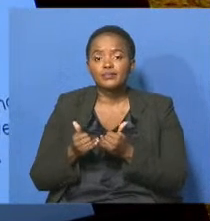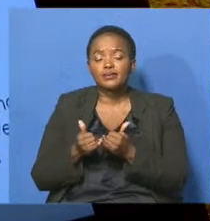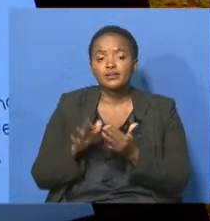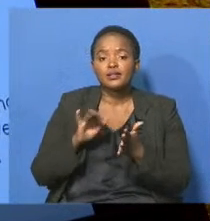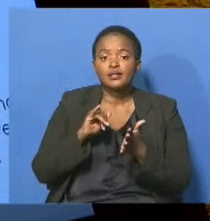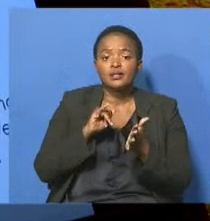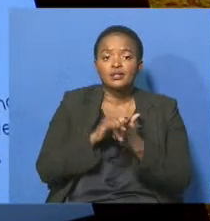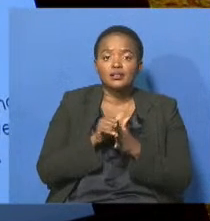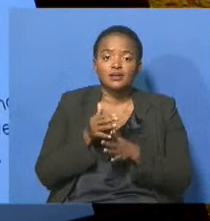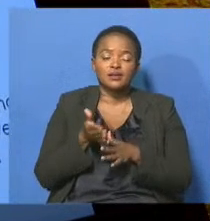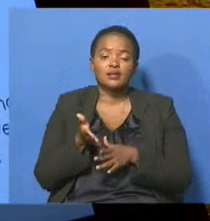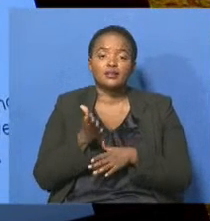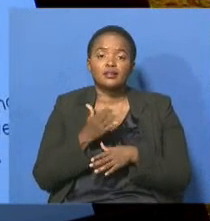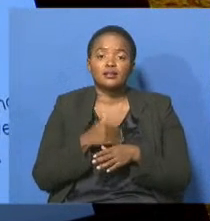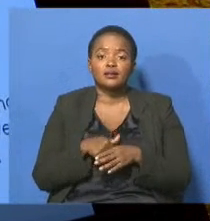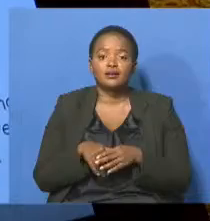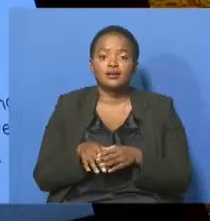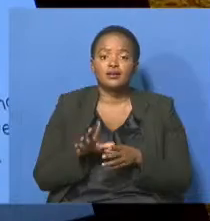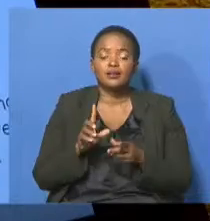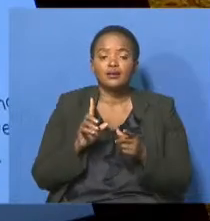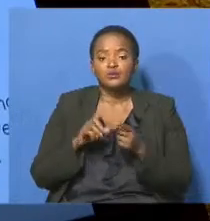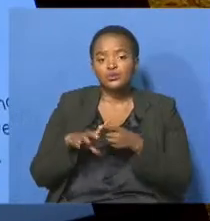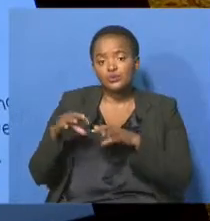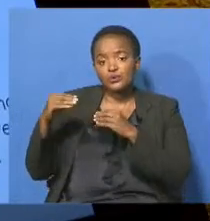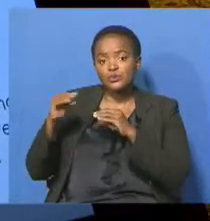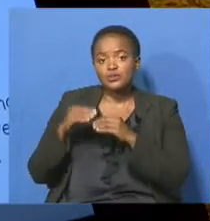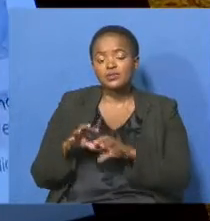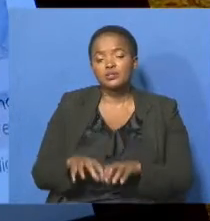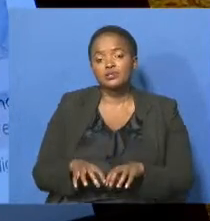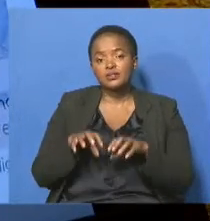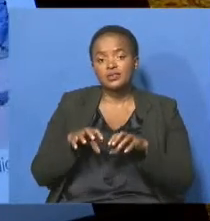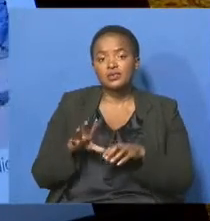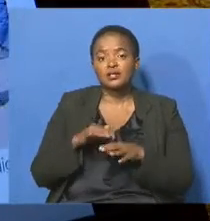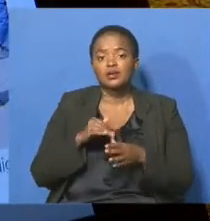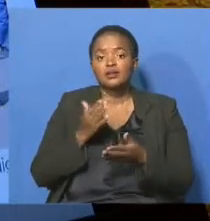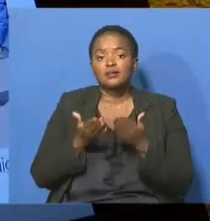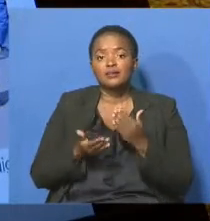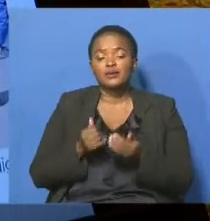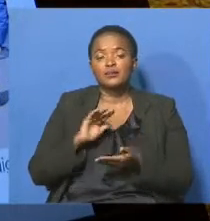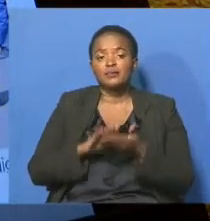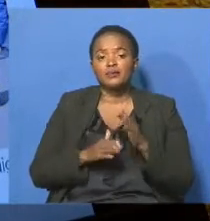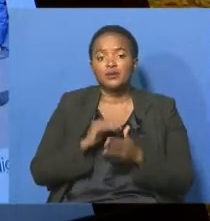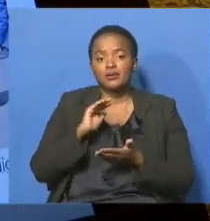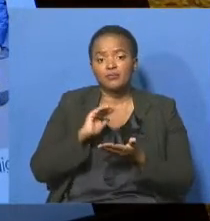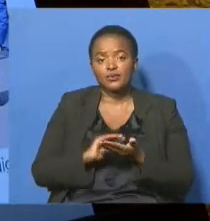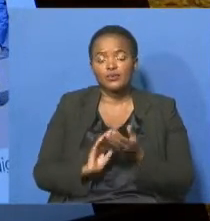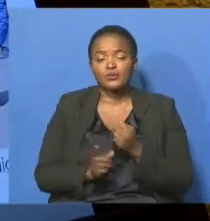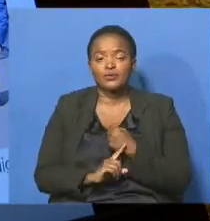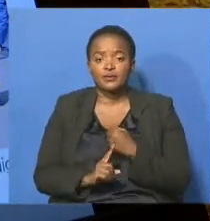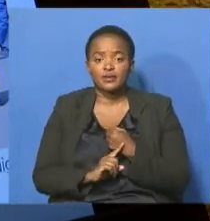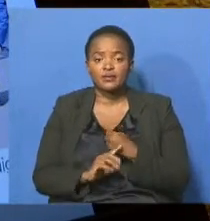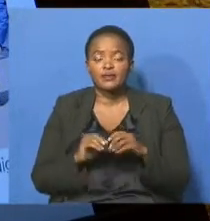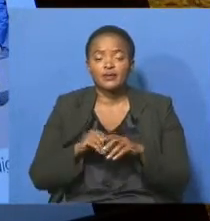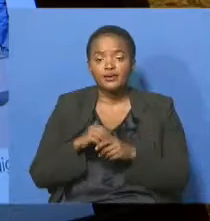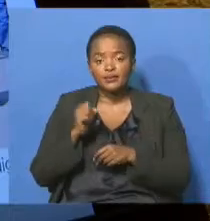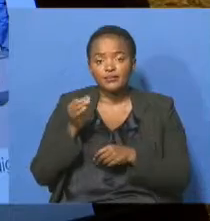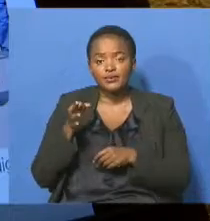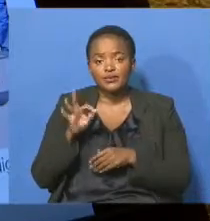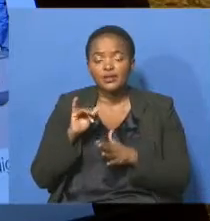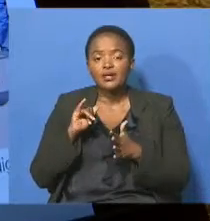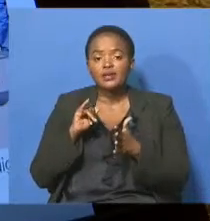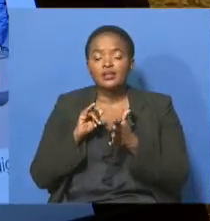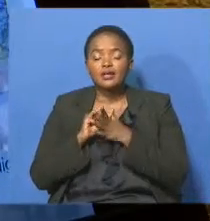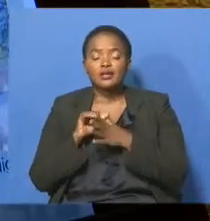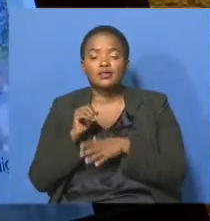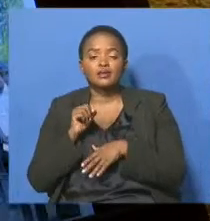call I've already mentioned, catch them young, and they are less likely to be involved in crime. So this has